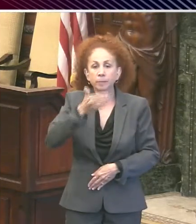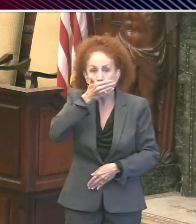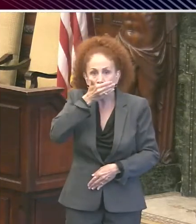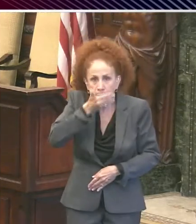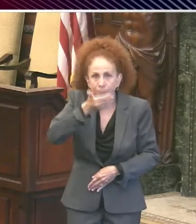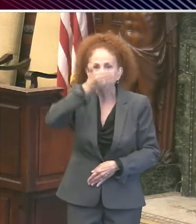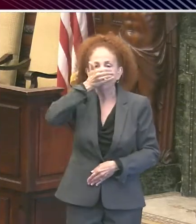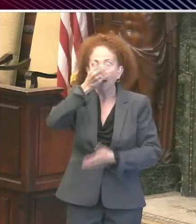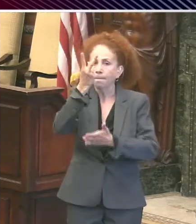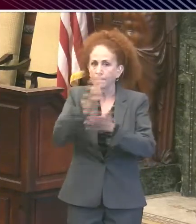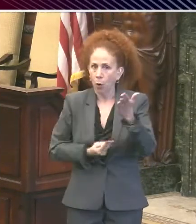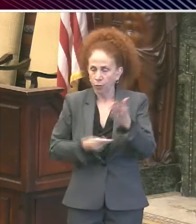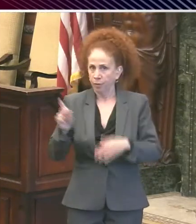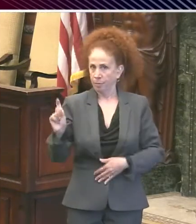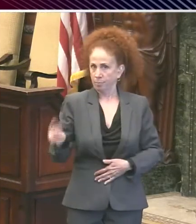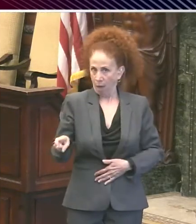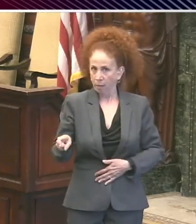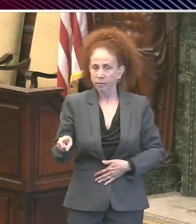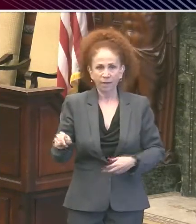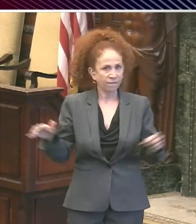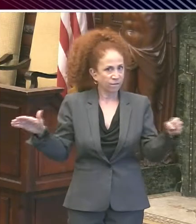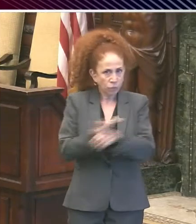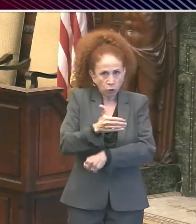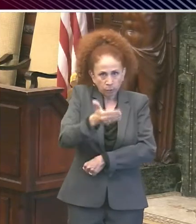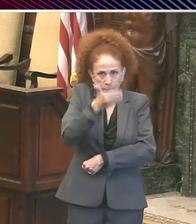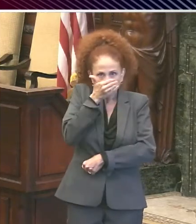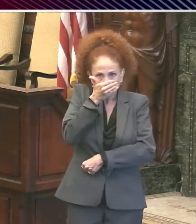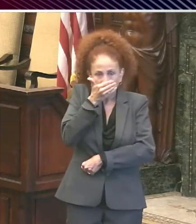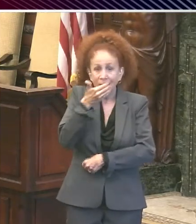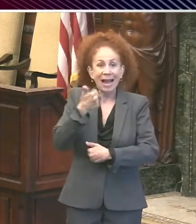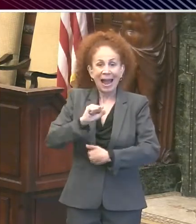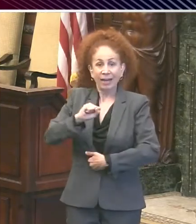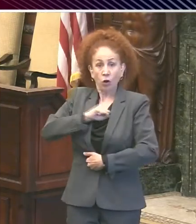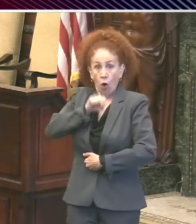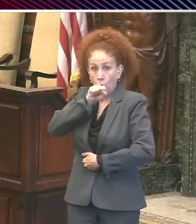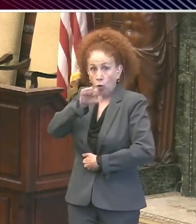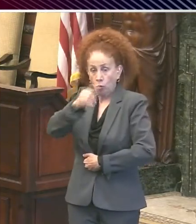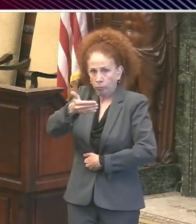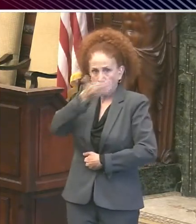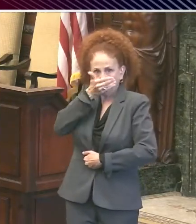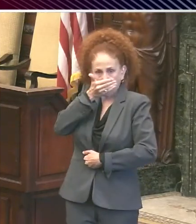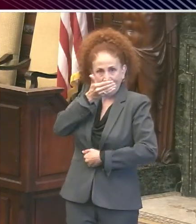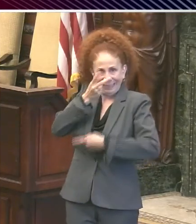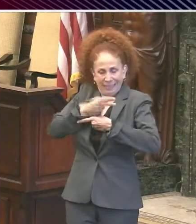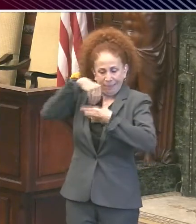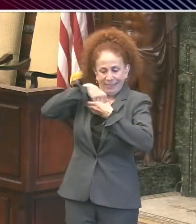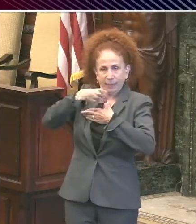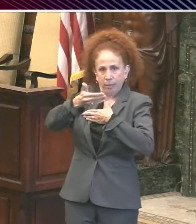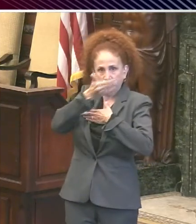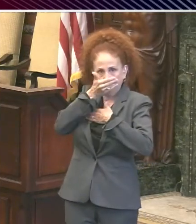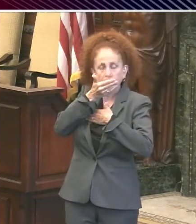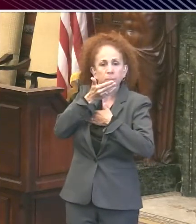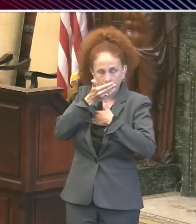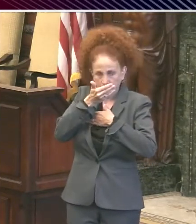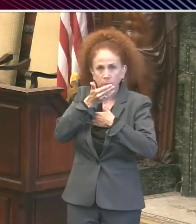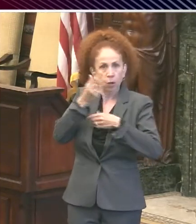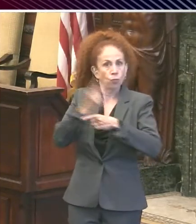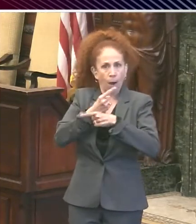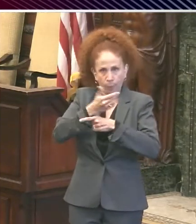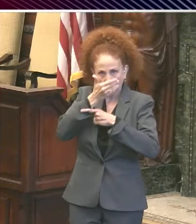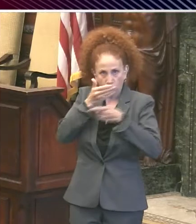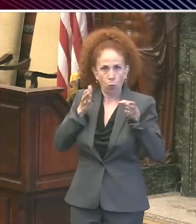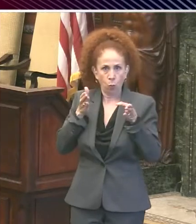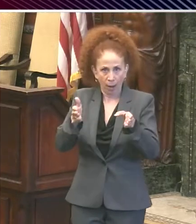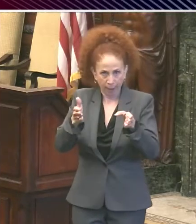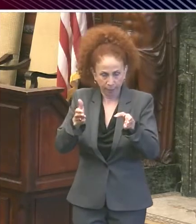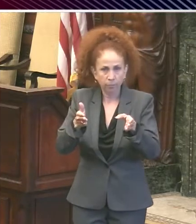your nose so that it can really catch any secretions that are going to come from your respiratory tract. So we have the mayor there wearing his mask correctly, as well as other